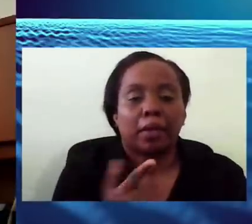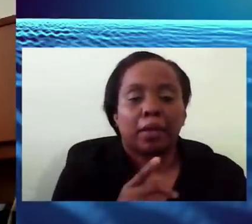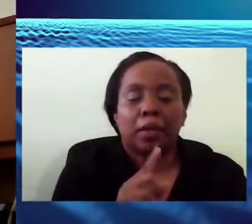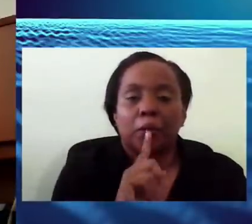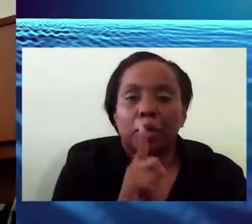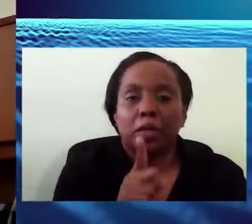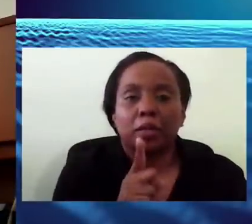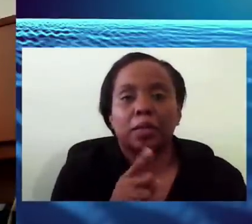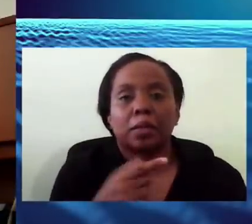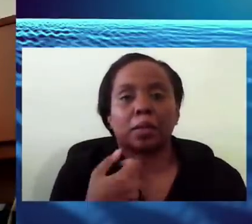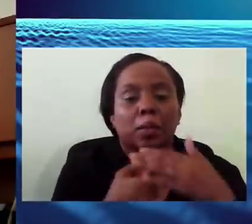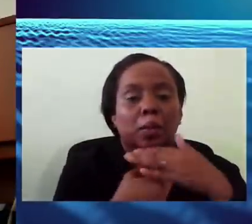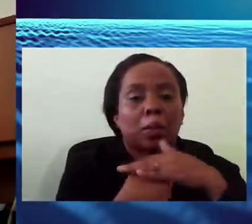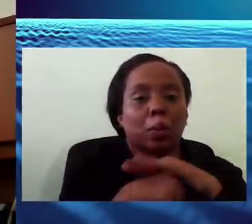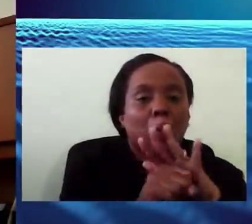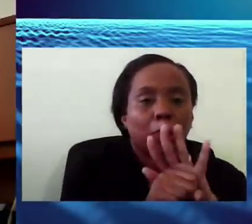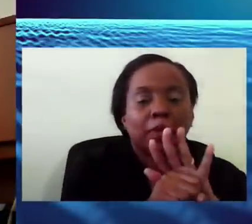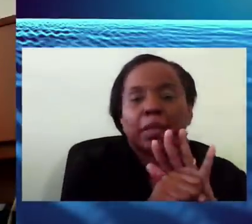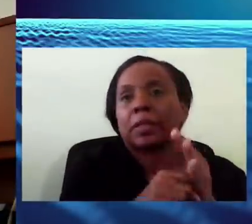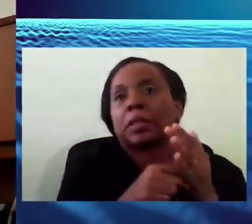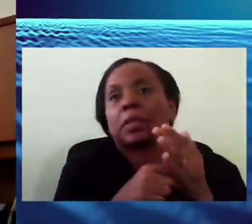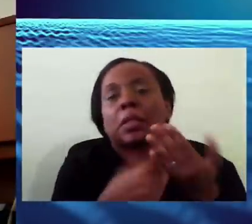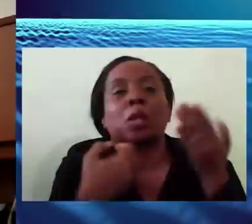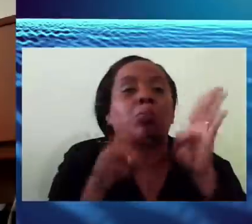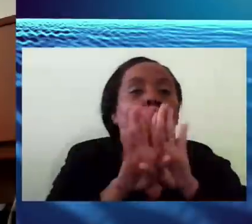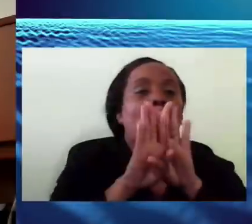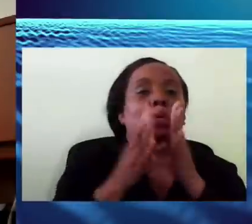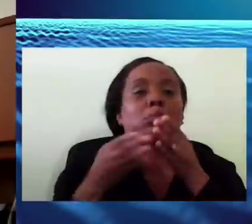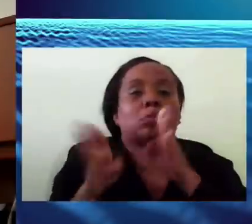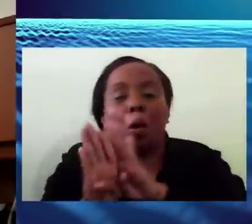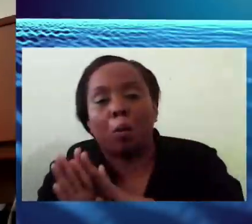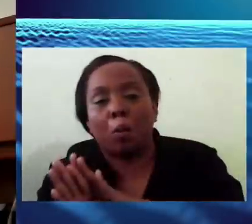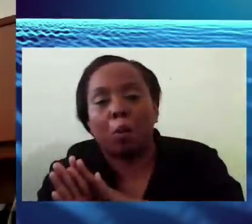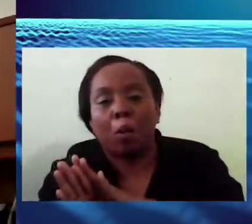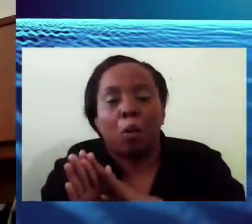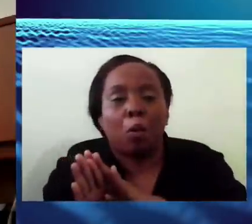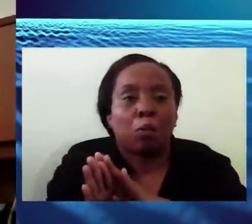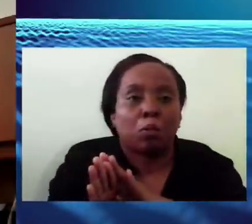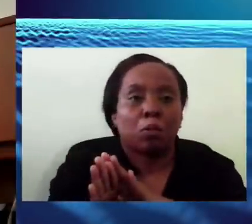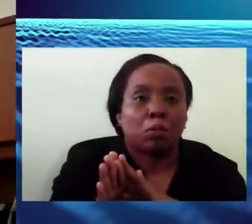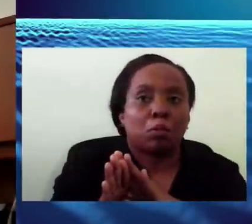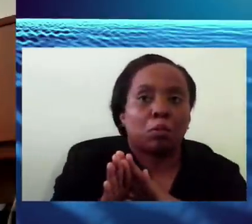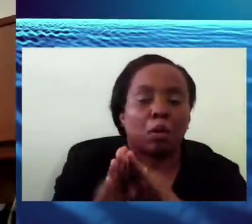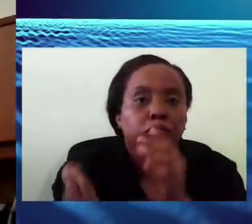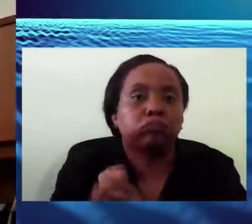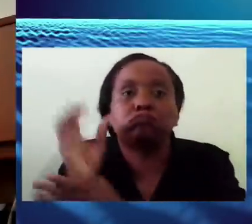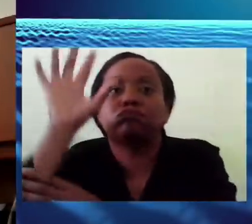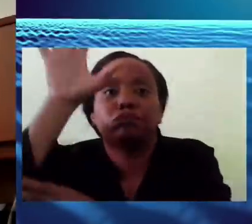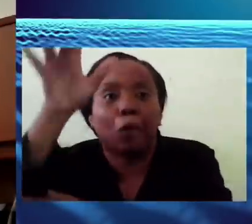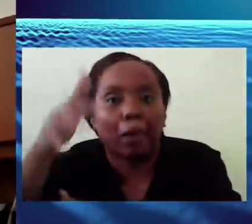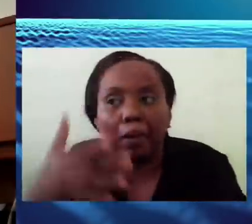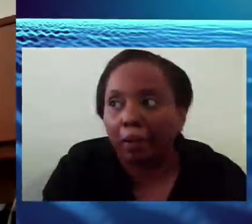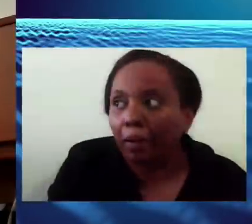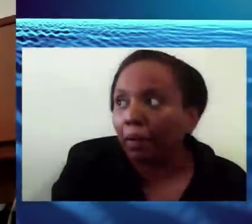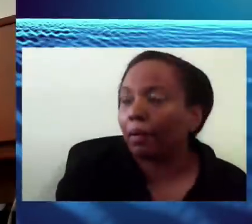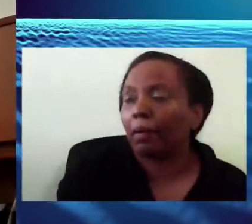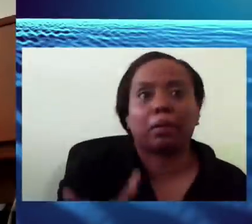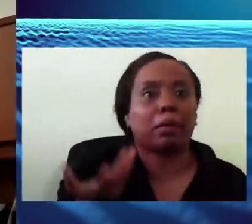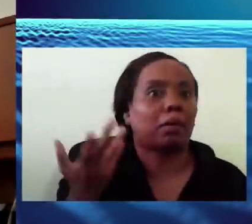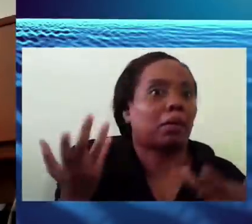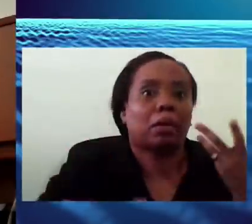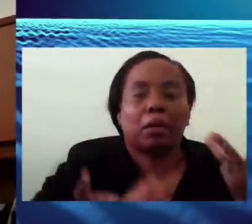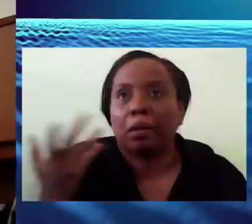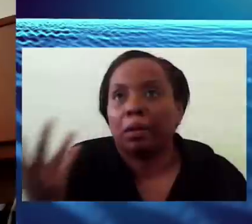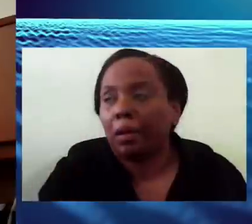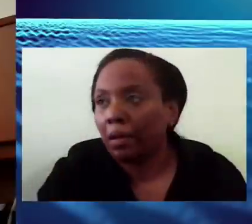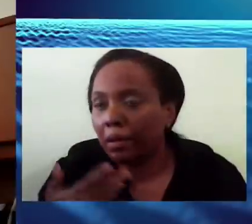COVID itself, the various lockdowns followed by volcano really got in the way of our ability to focus our attention in full on finalizing